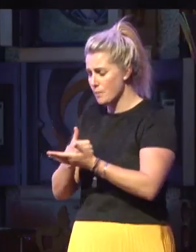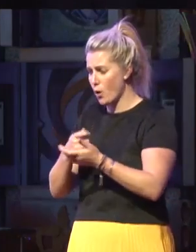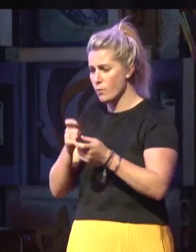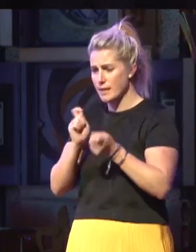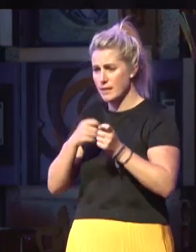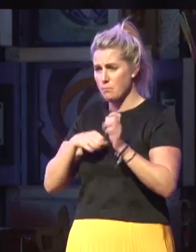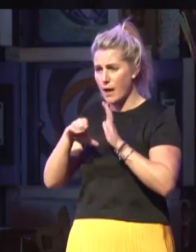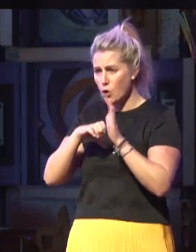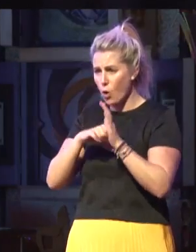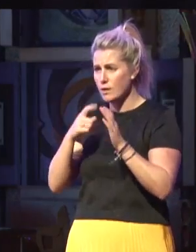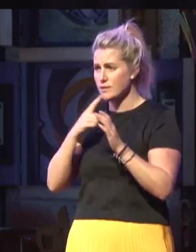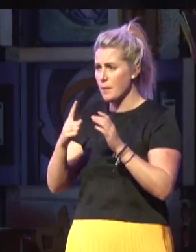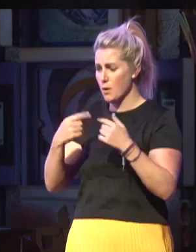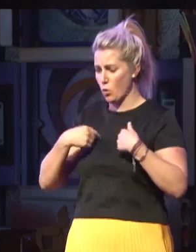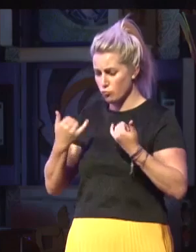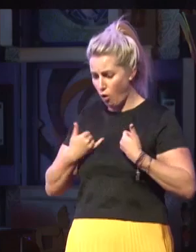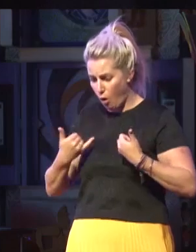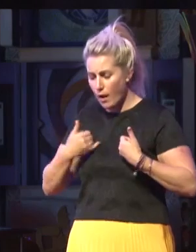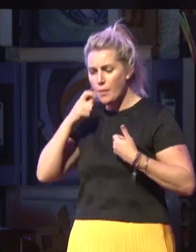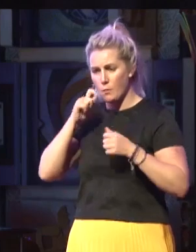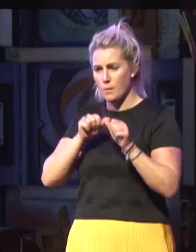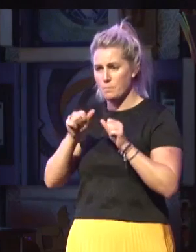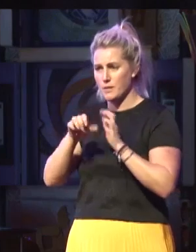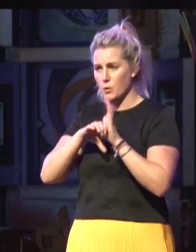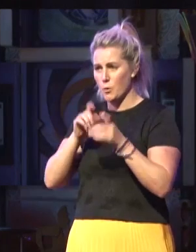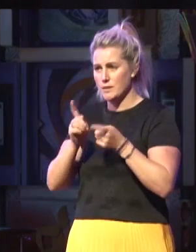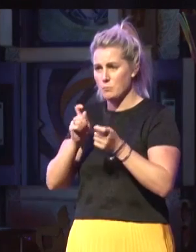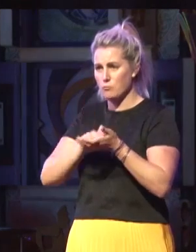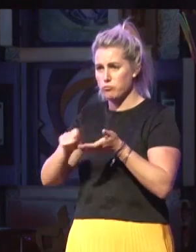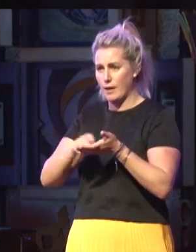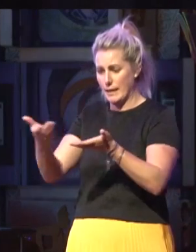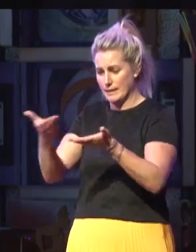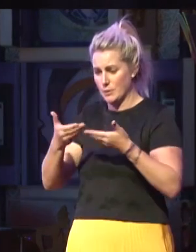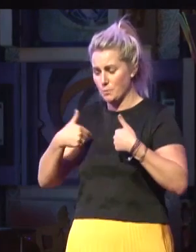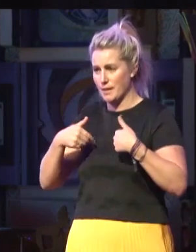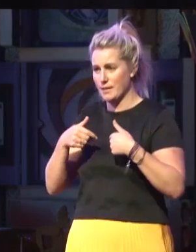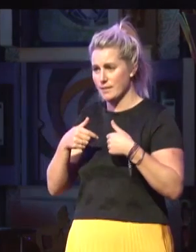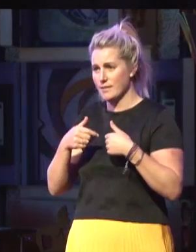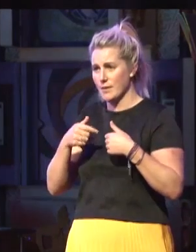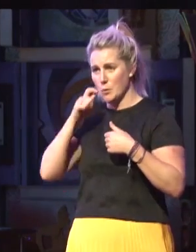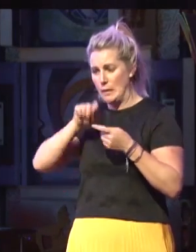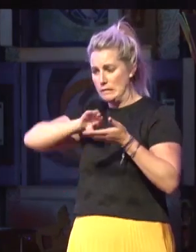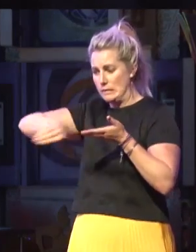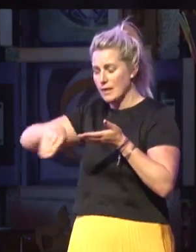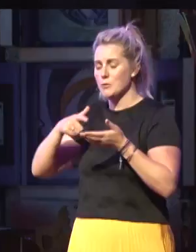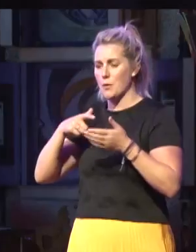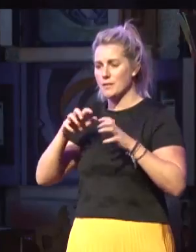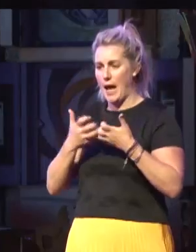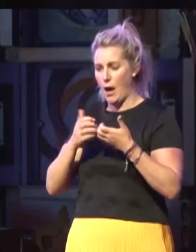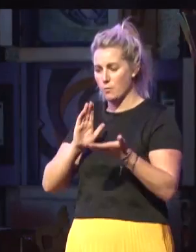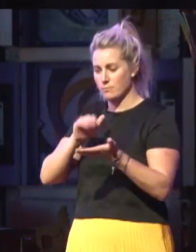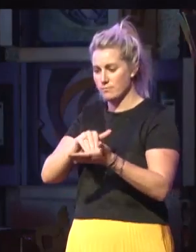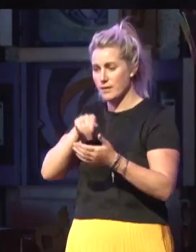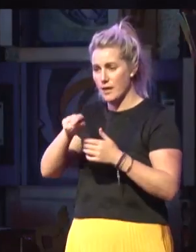code, they tell me what's wrong with my code, and then they write better code sometimes and send me that instead. And that's how we got here. When I